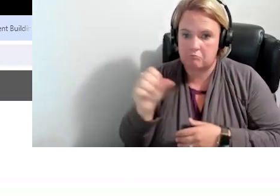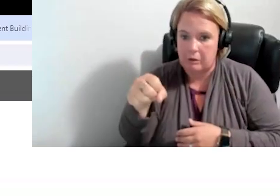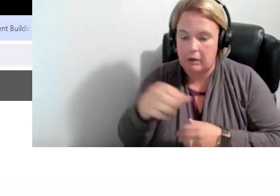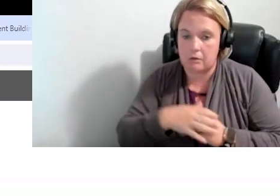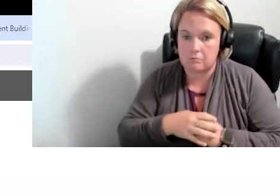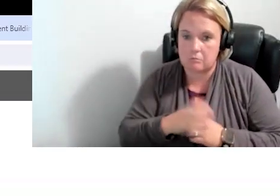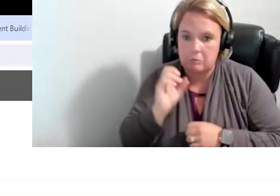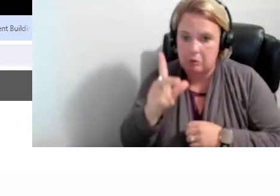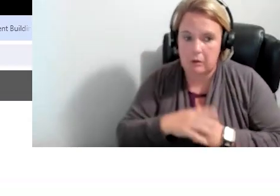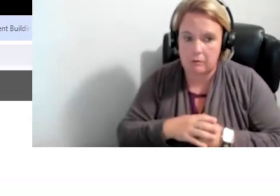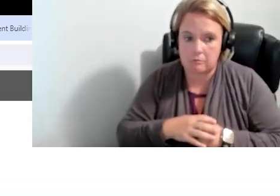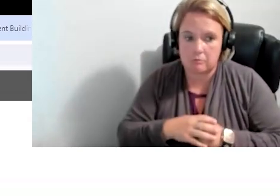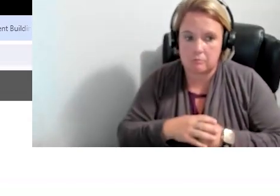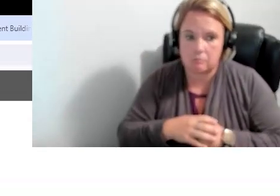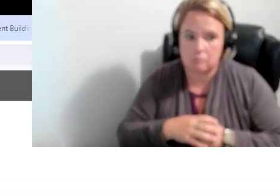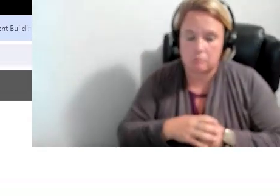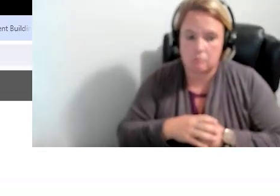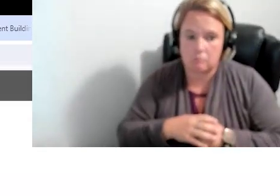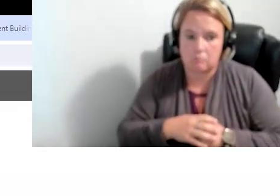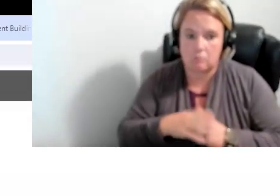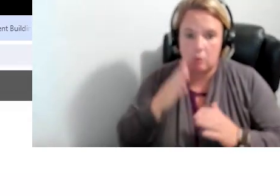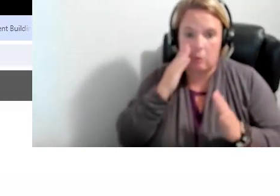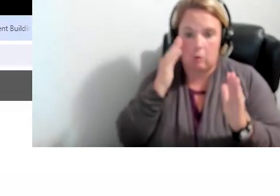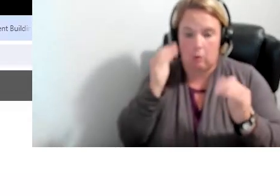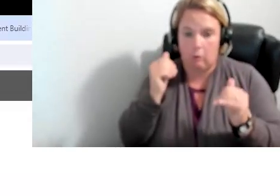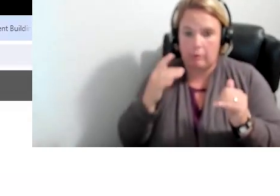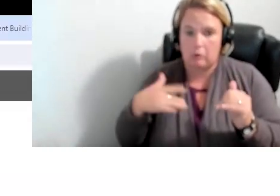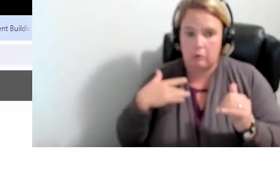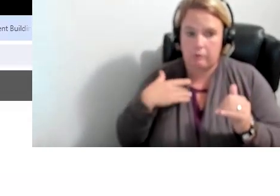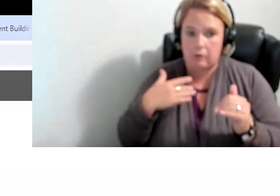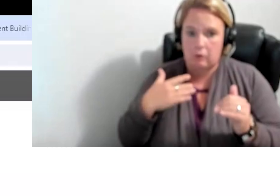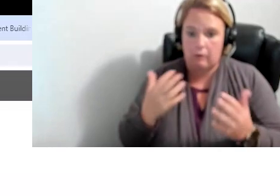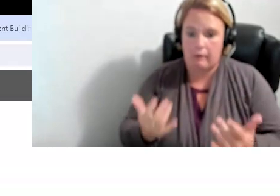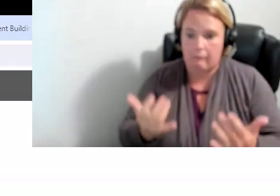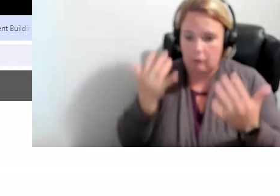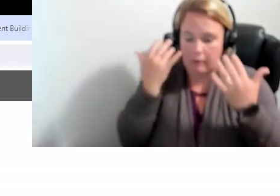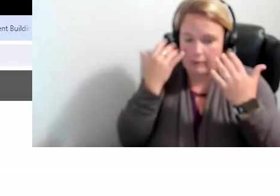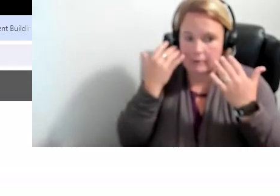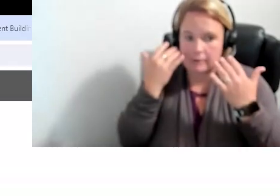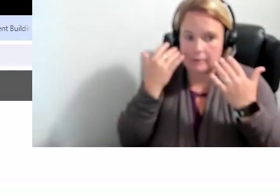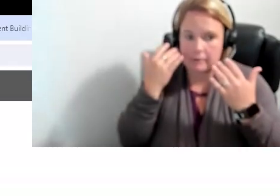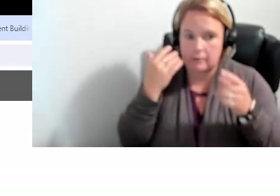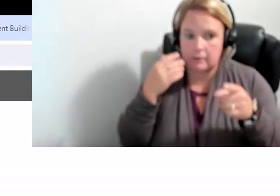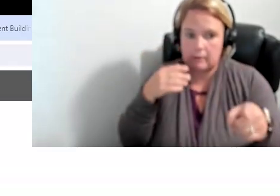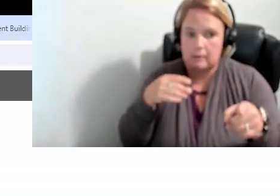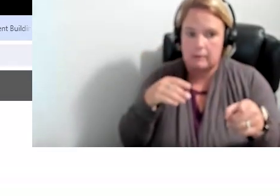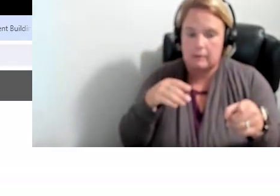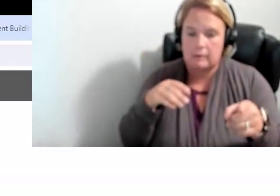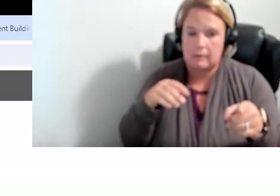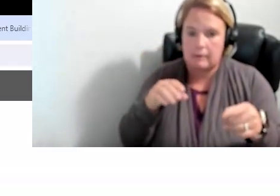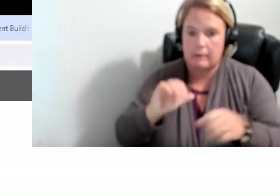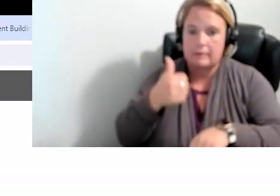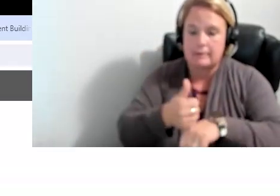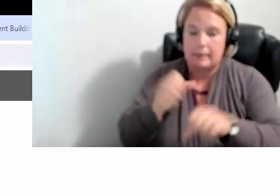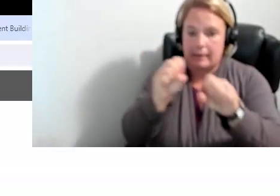that's okay. So you can hopefully feel the friendliness of this conversation already. By the way, that's set at that system prompt,